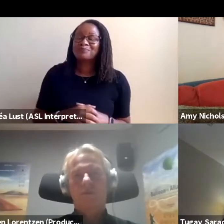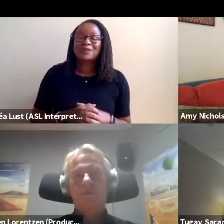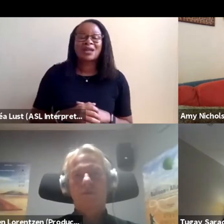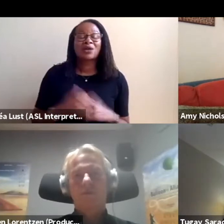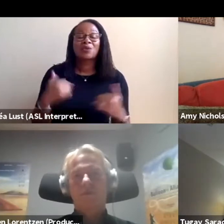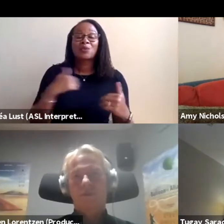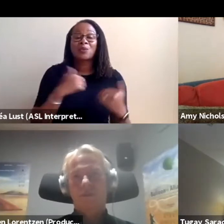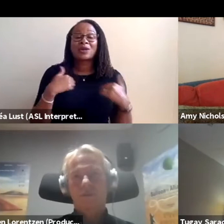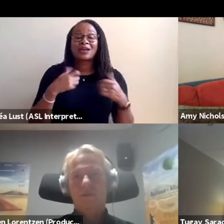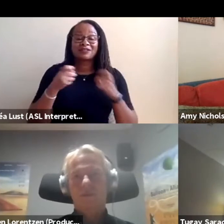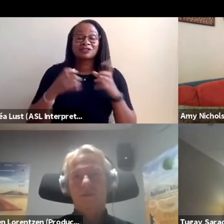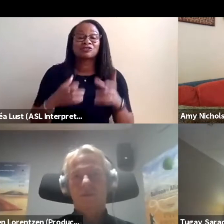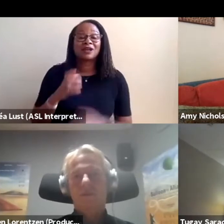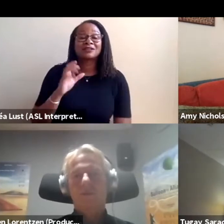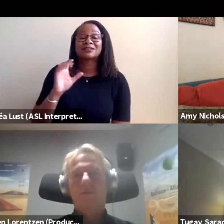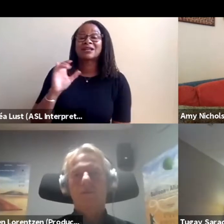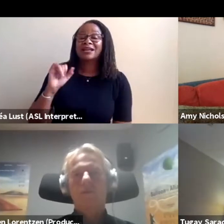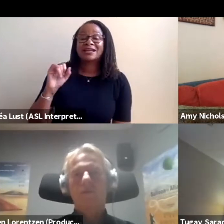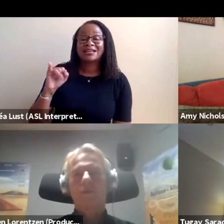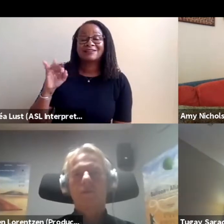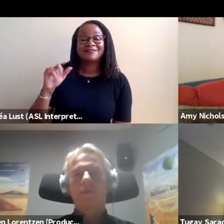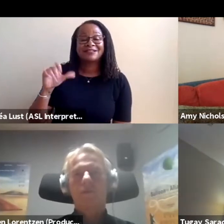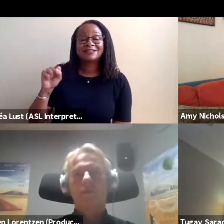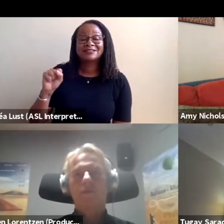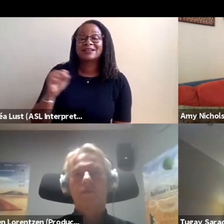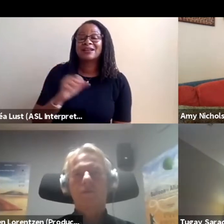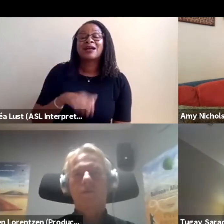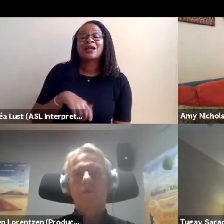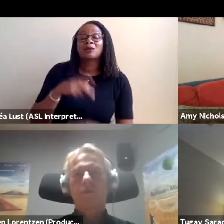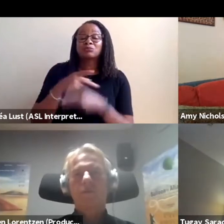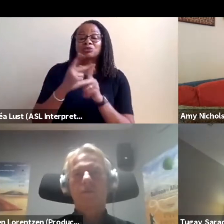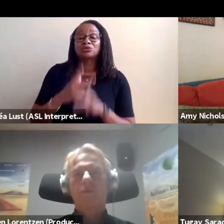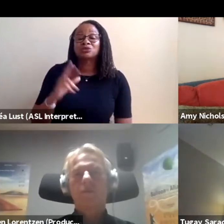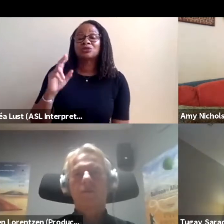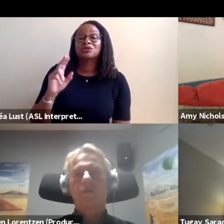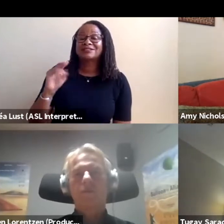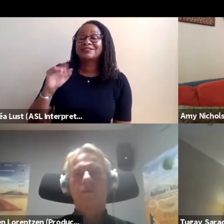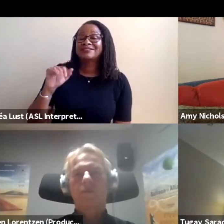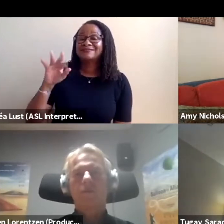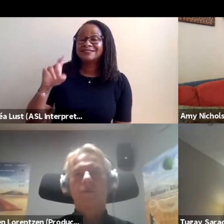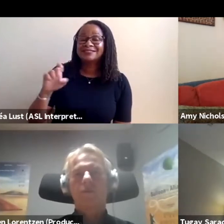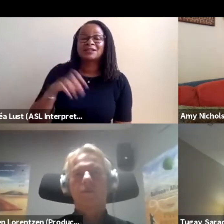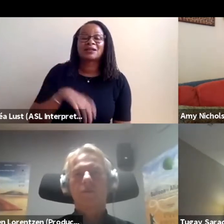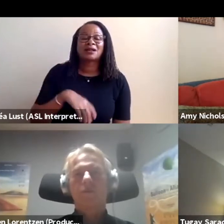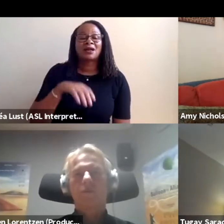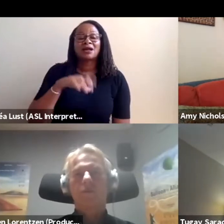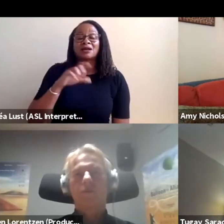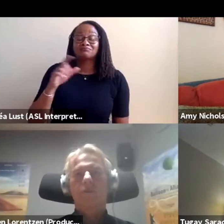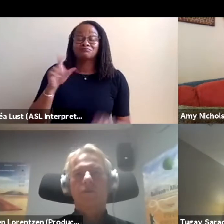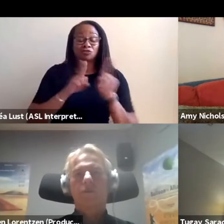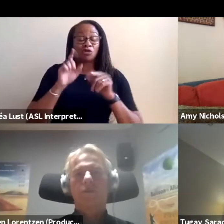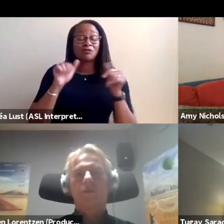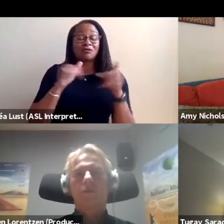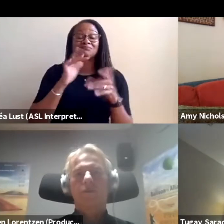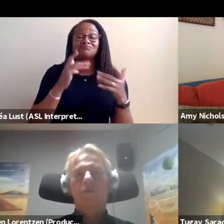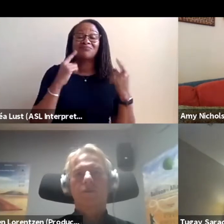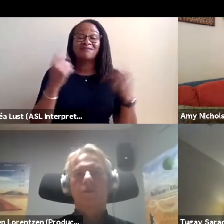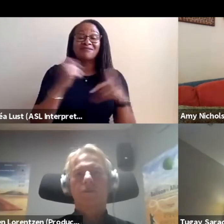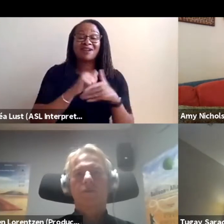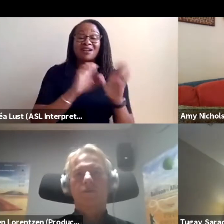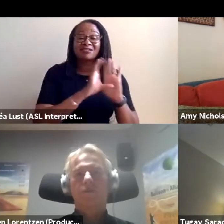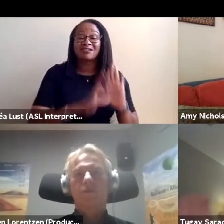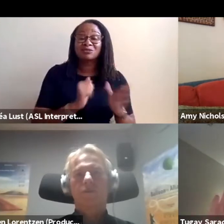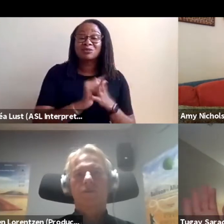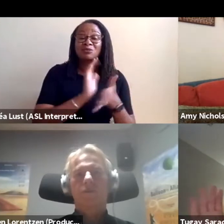Nefise Özkal Lorentzen, we've got producer Jørgen Lorentzen, we've got stars Seyran Ateş and Tugay